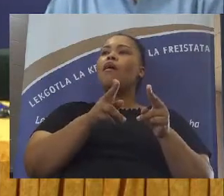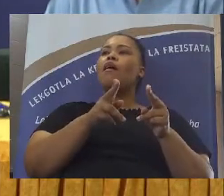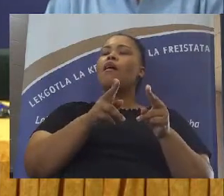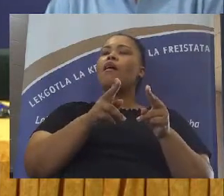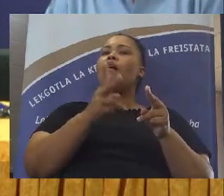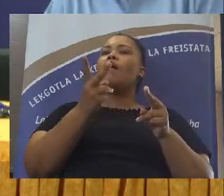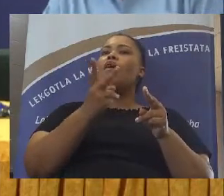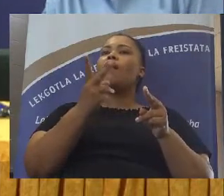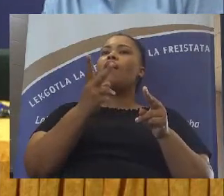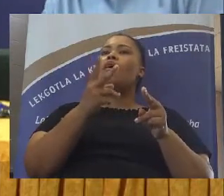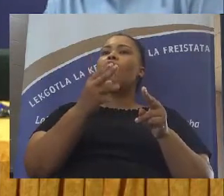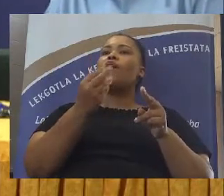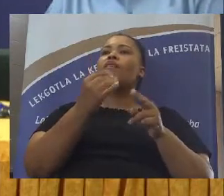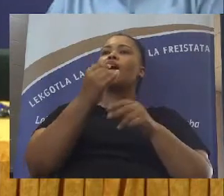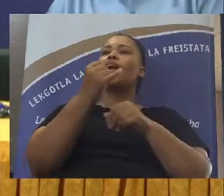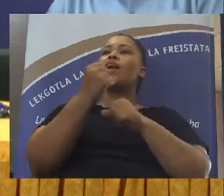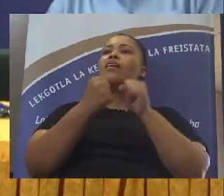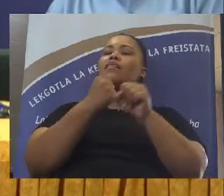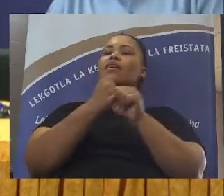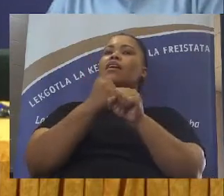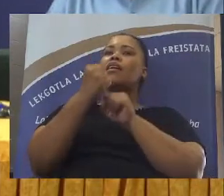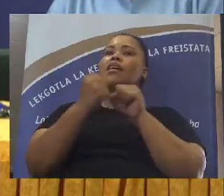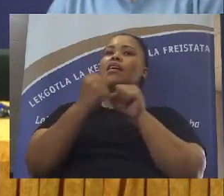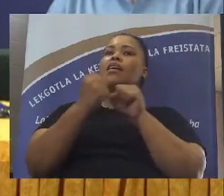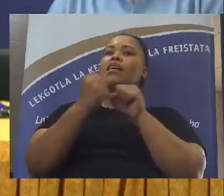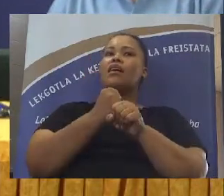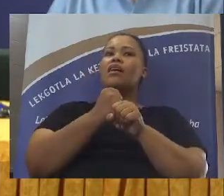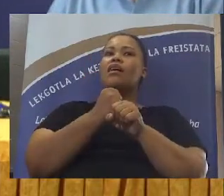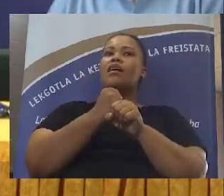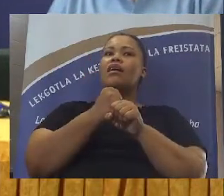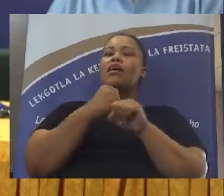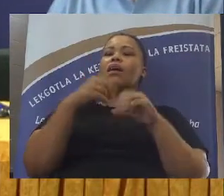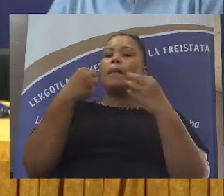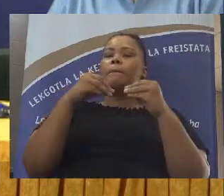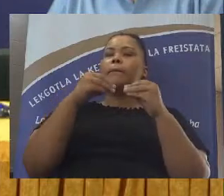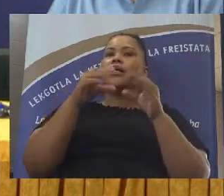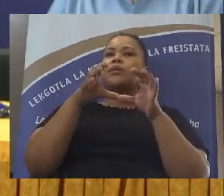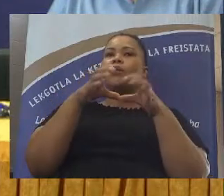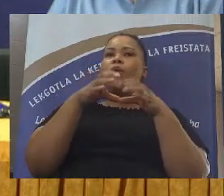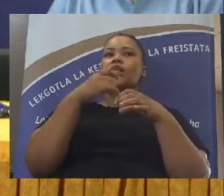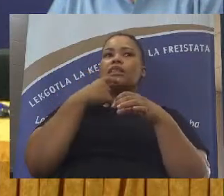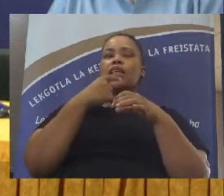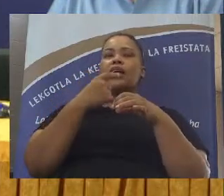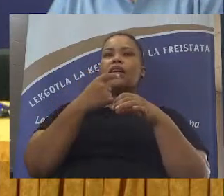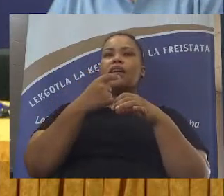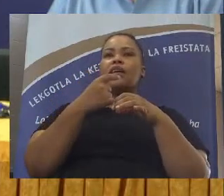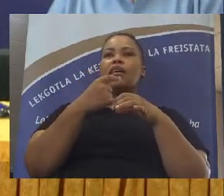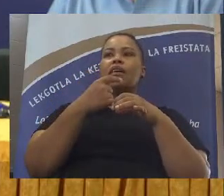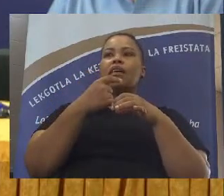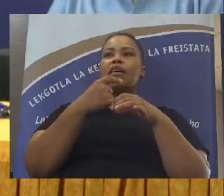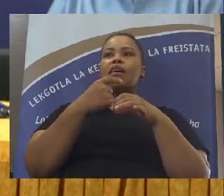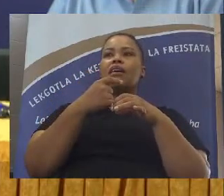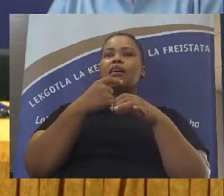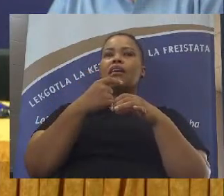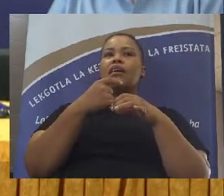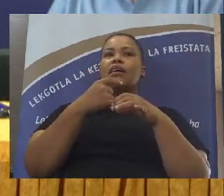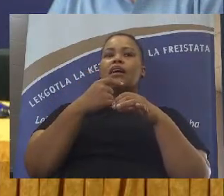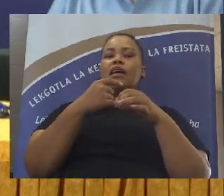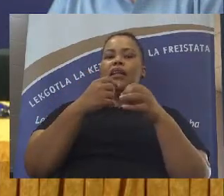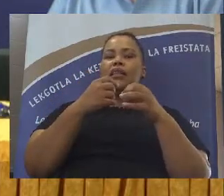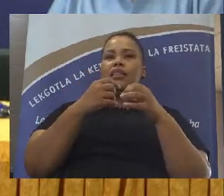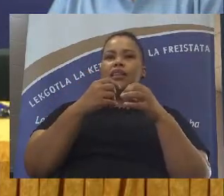have that every year, small businesses will say, what is the biggest red tape for